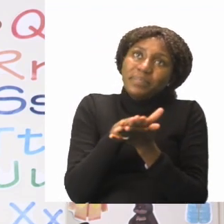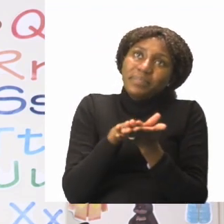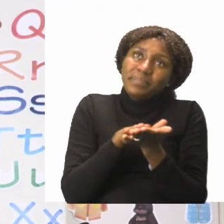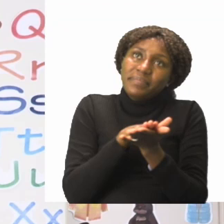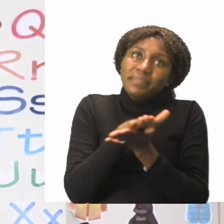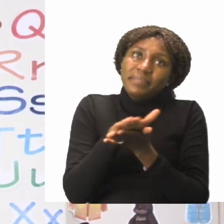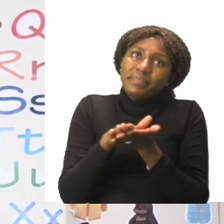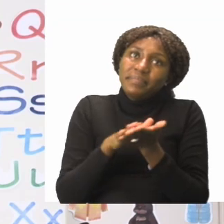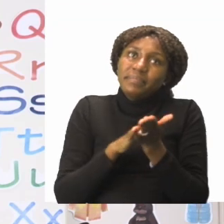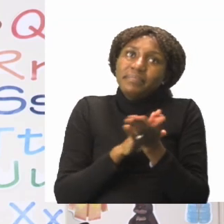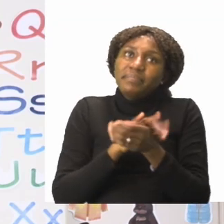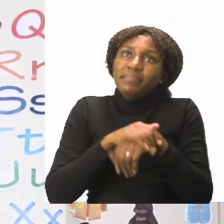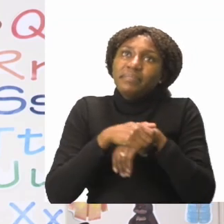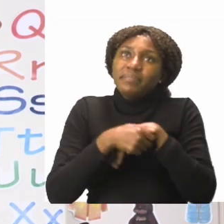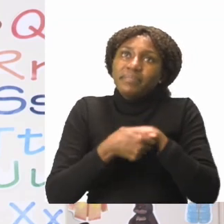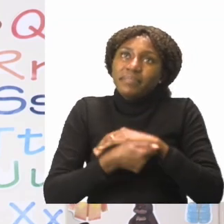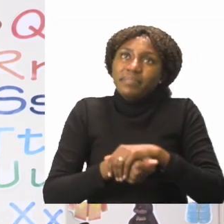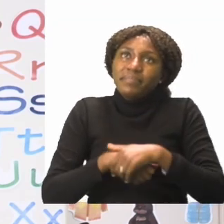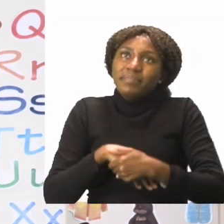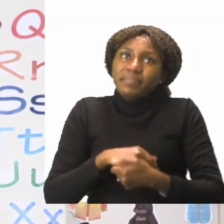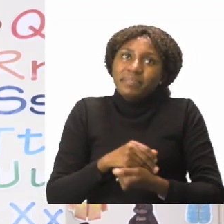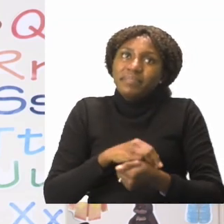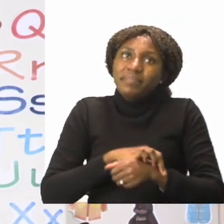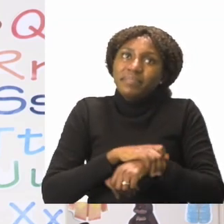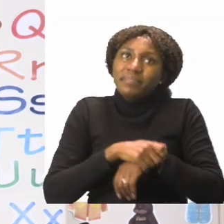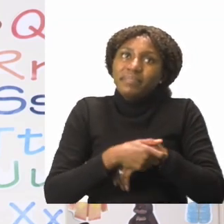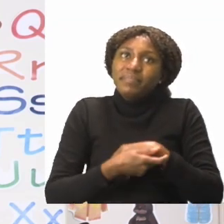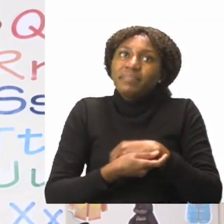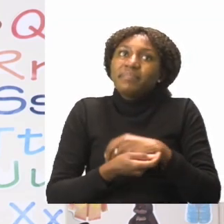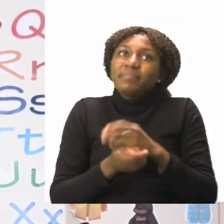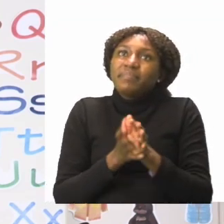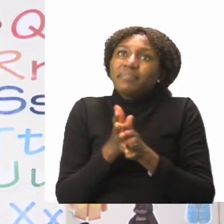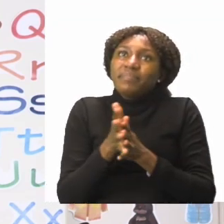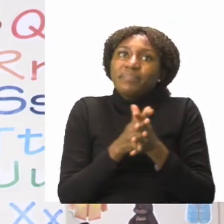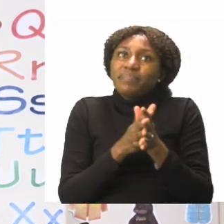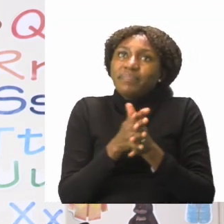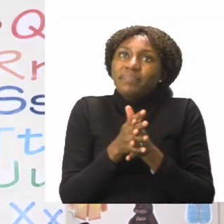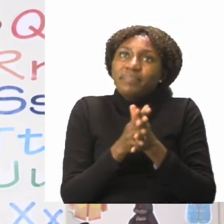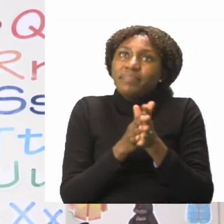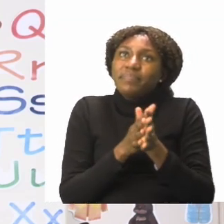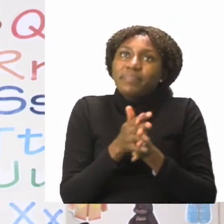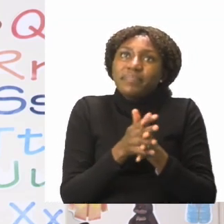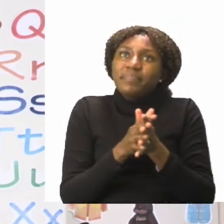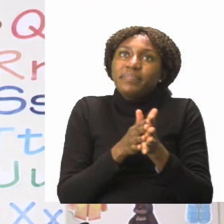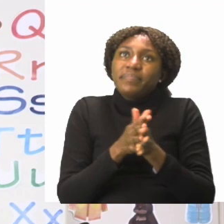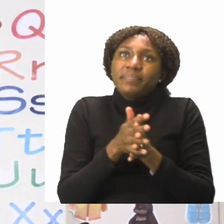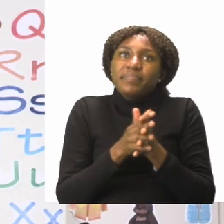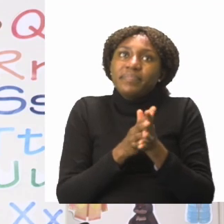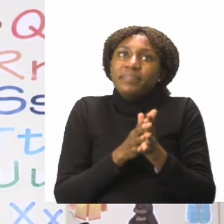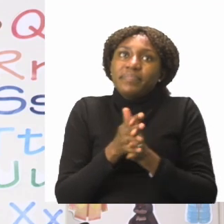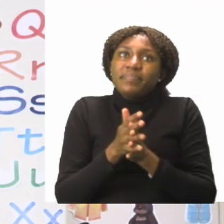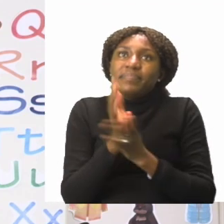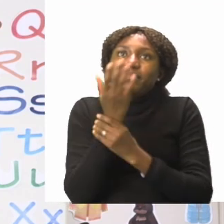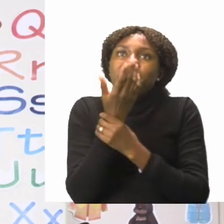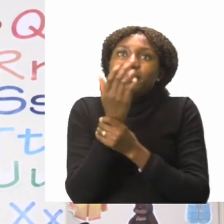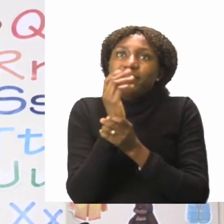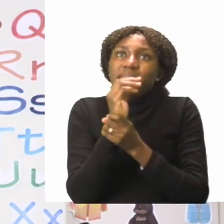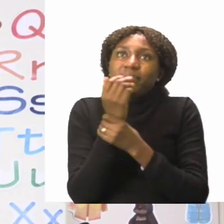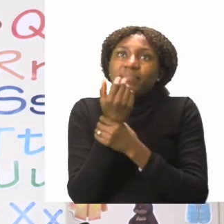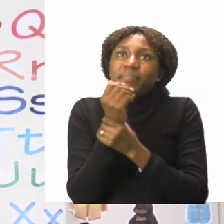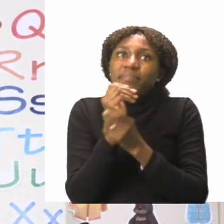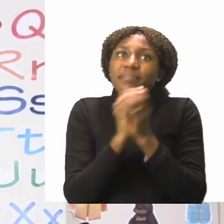hands, around our hands, in between our fingers, on